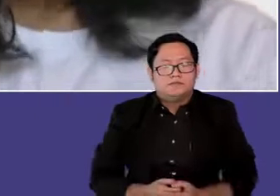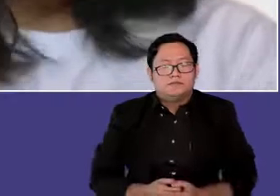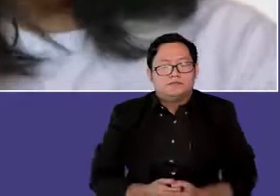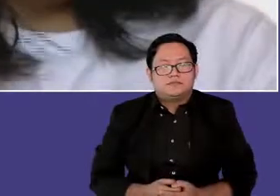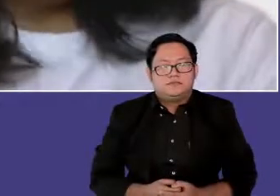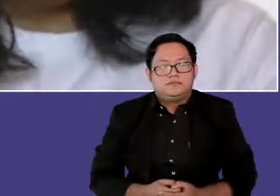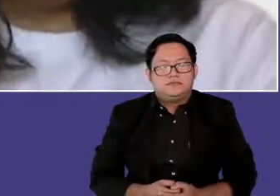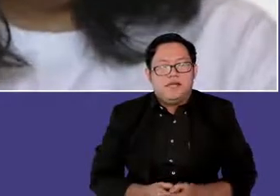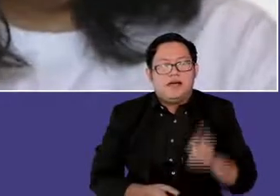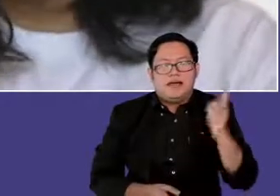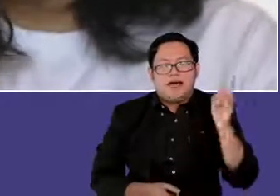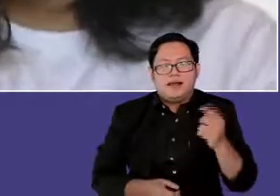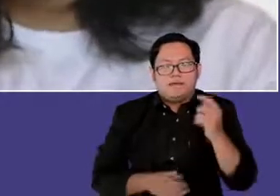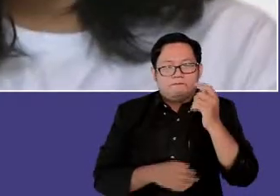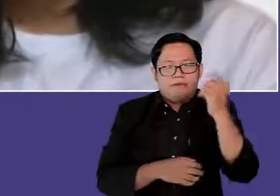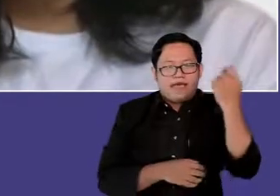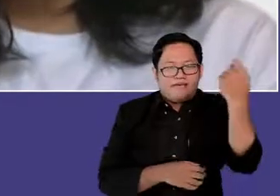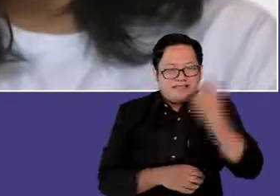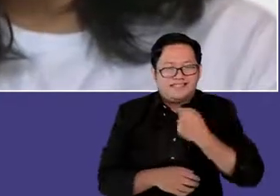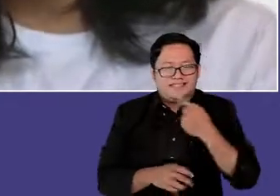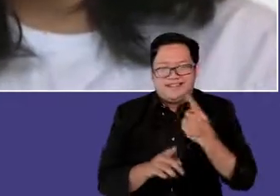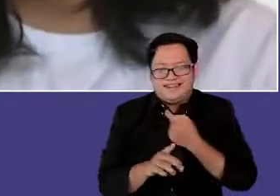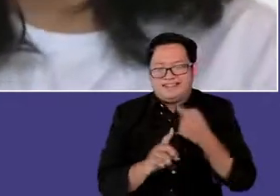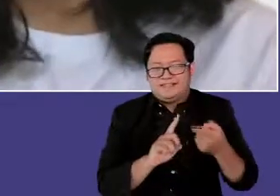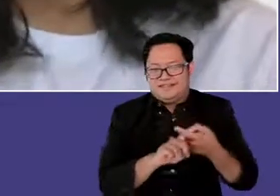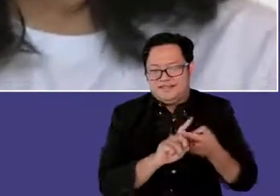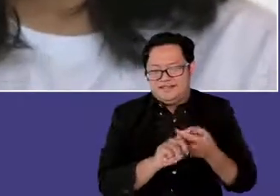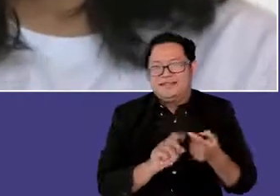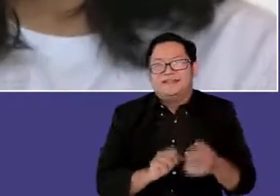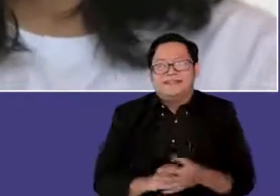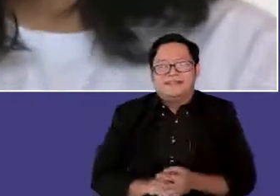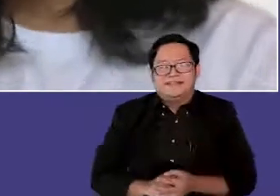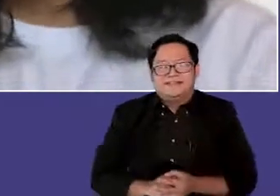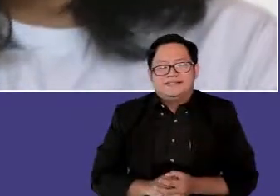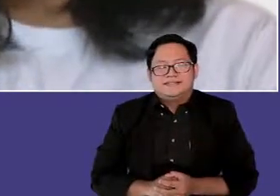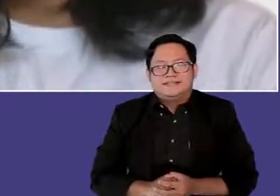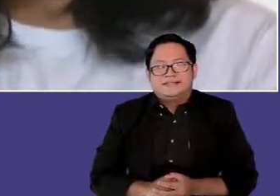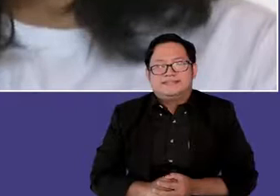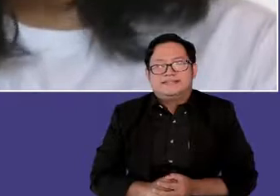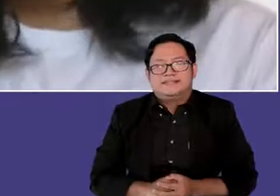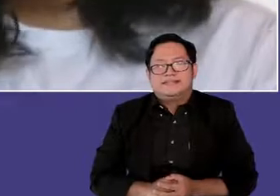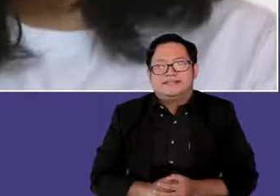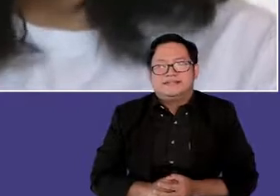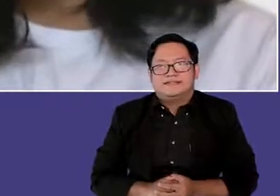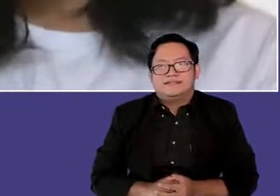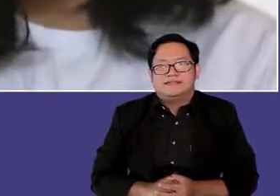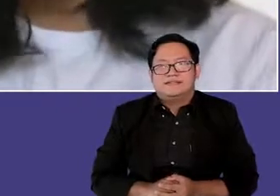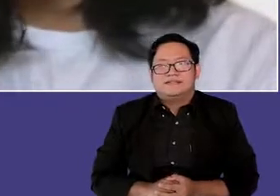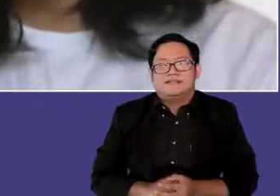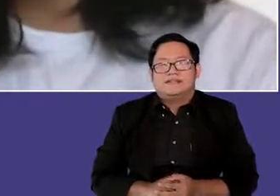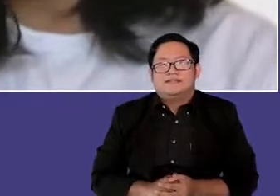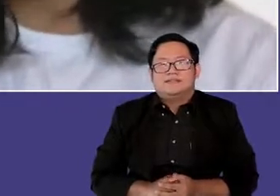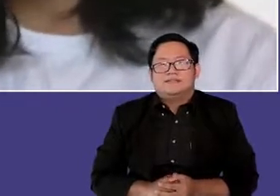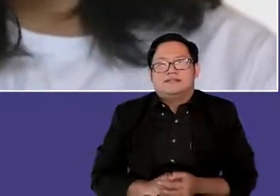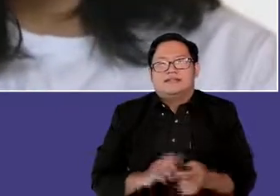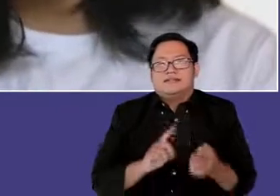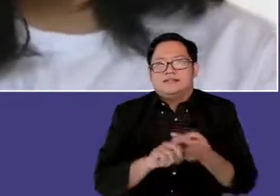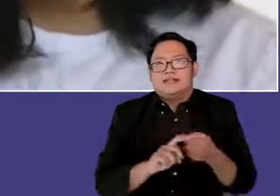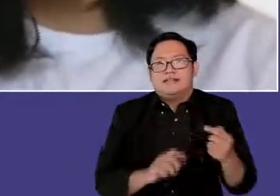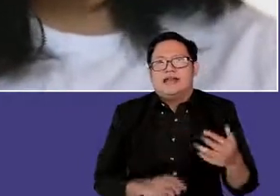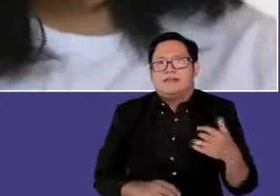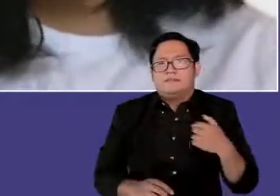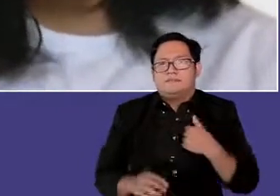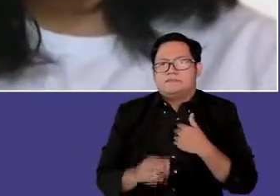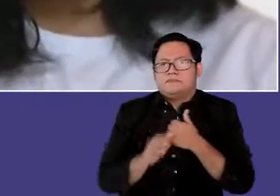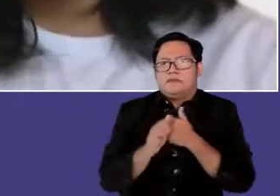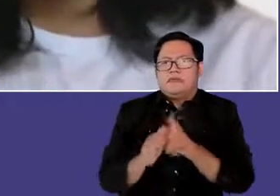Another appreciation from our colleague here, Peter Fanning, that this has been all as I followed during